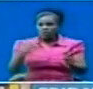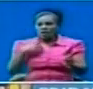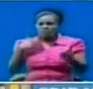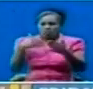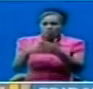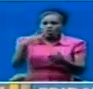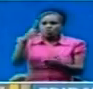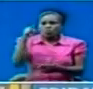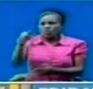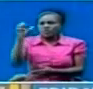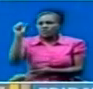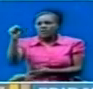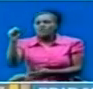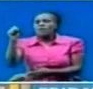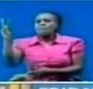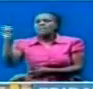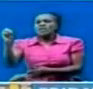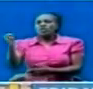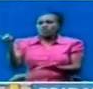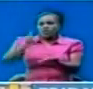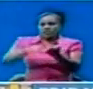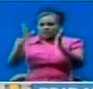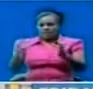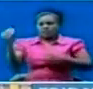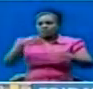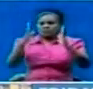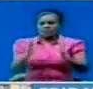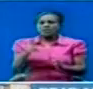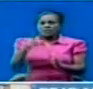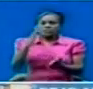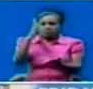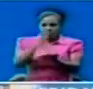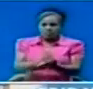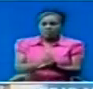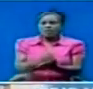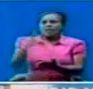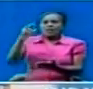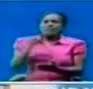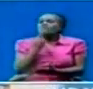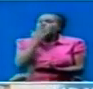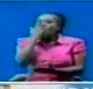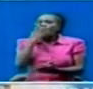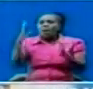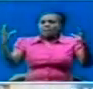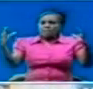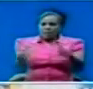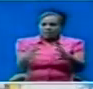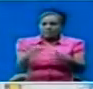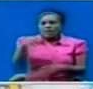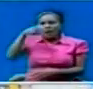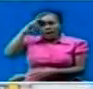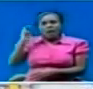2.5 million registered voters. And as if to affirm her new resolve, the NAC Kenya Iron Lady Martha